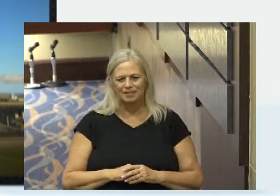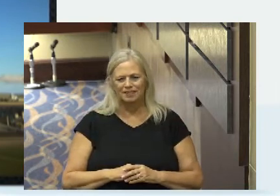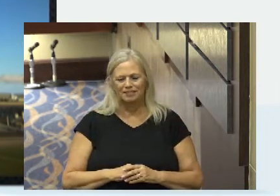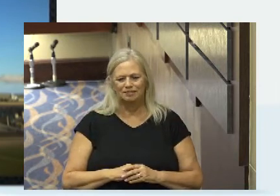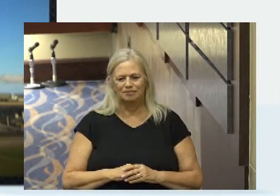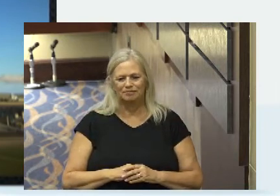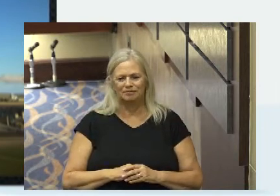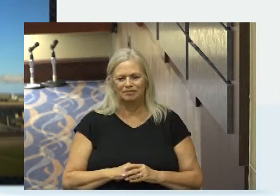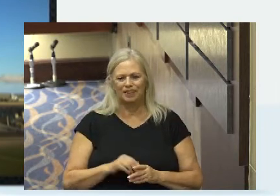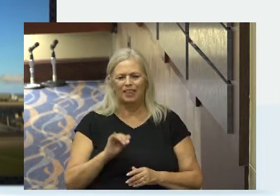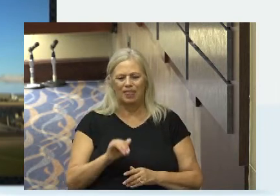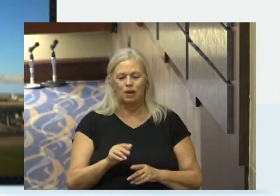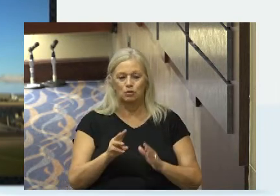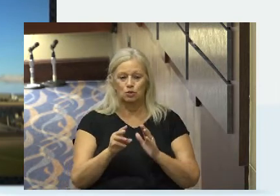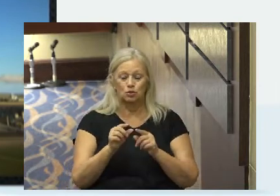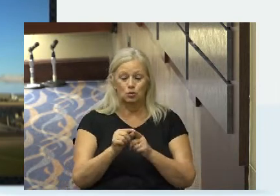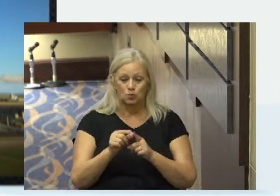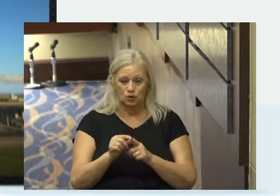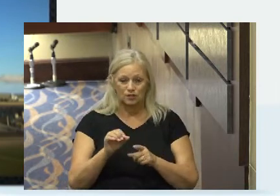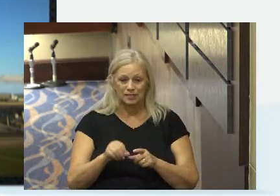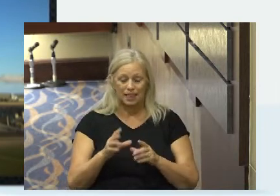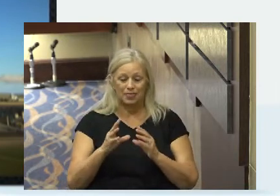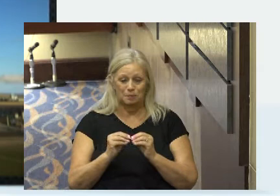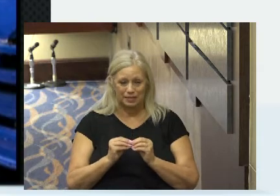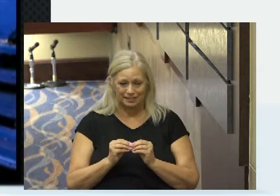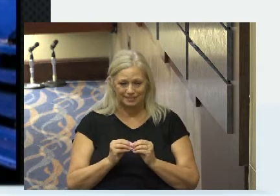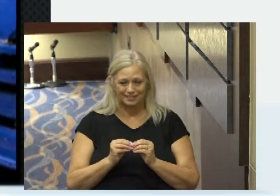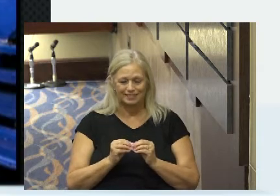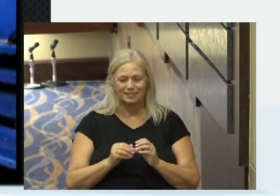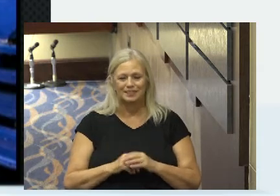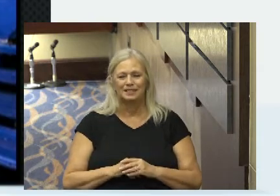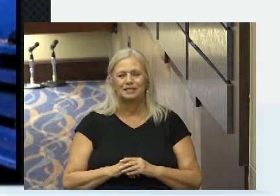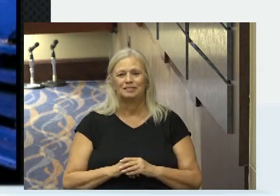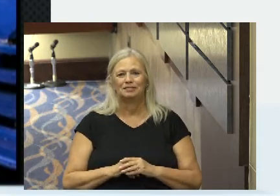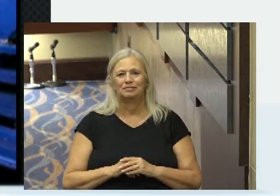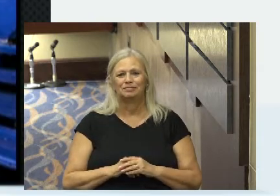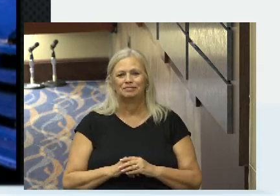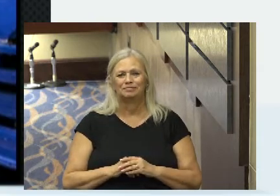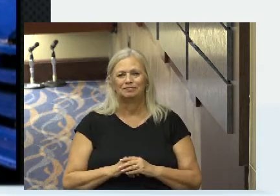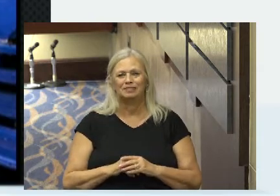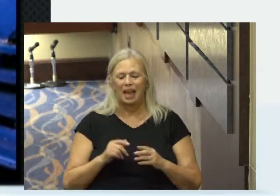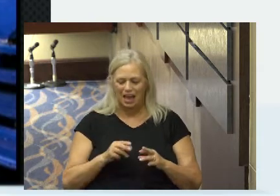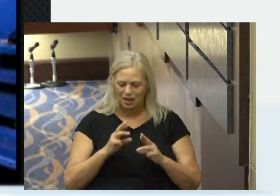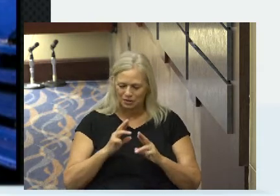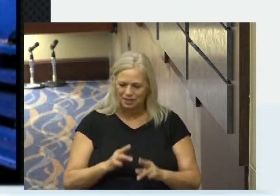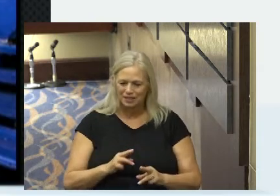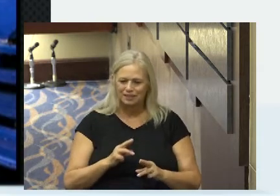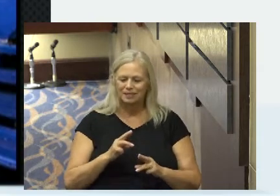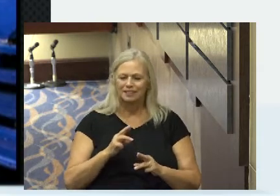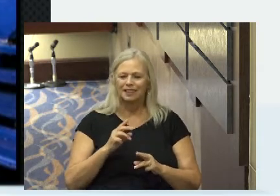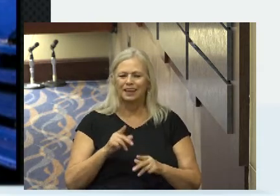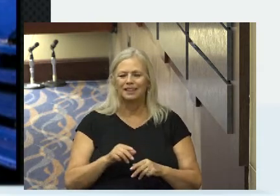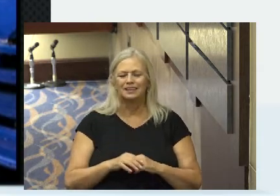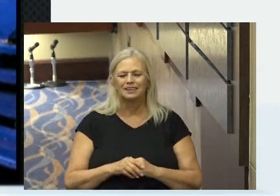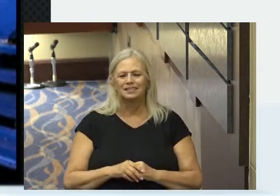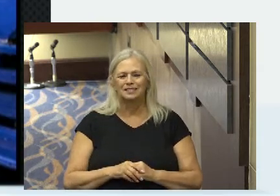Words that were used in those focus meetings. Next slide, please. Forbidding. I respect whoever said the word forbidding. Yeah,